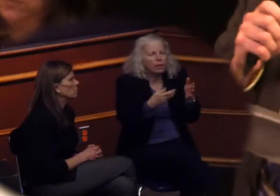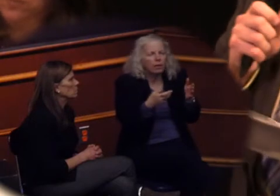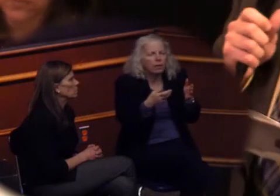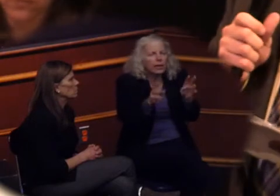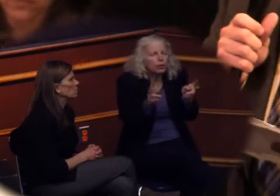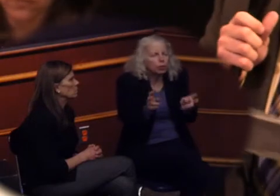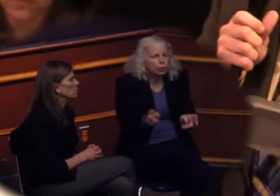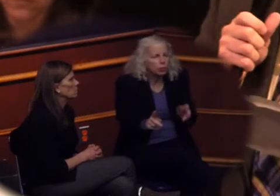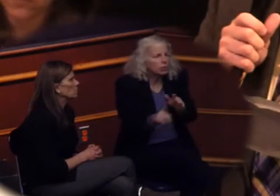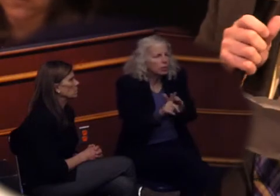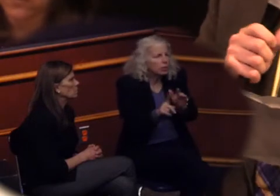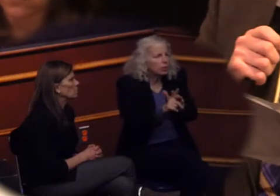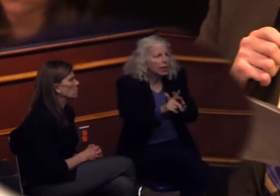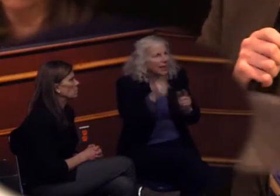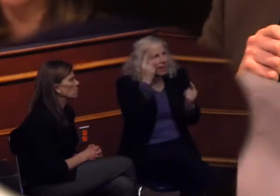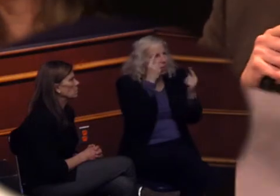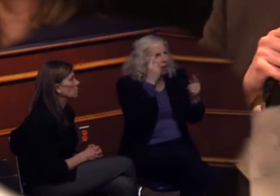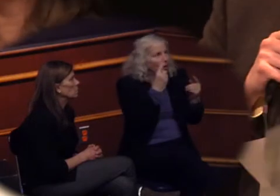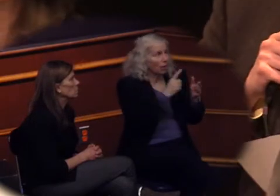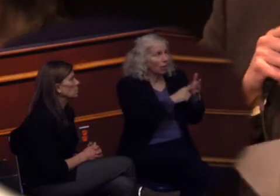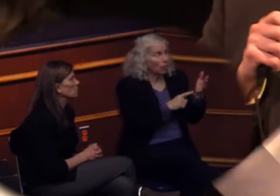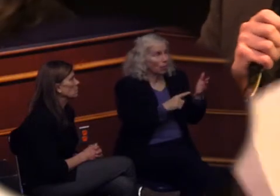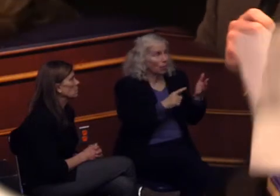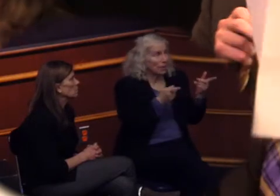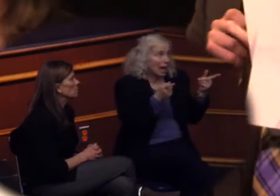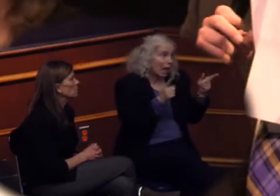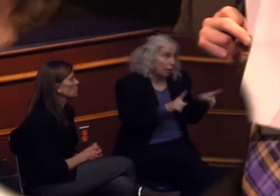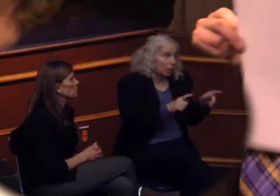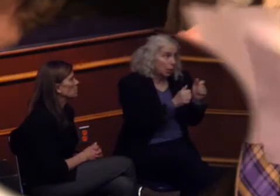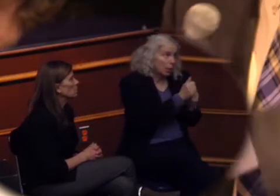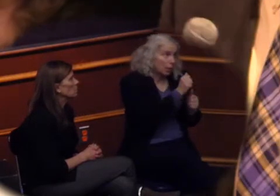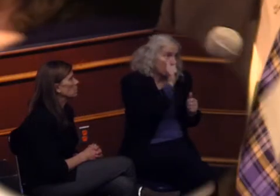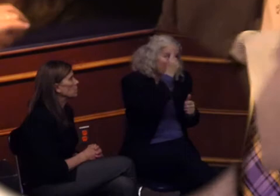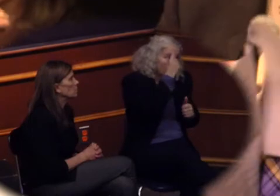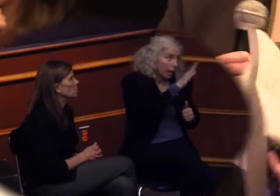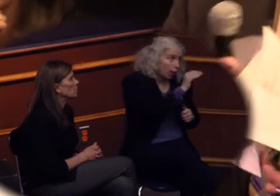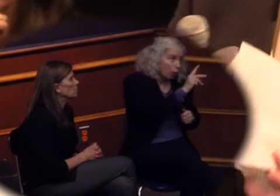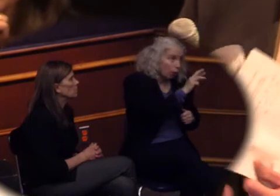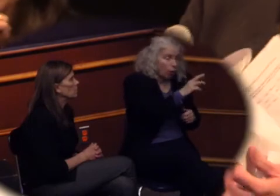has been been happening or perhaps not happening under the Baker administration.